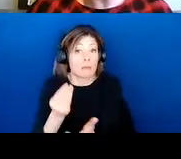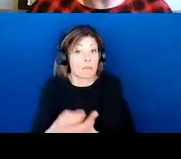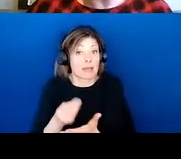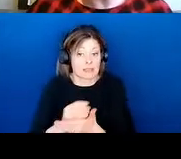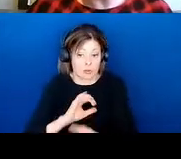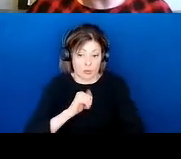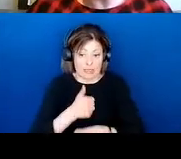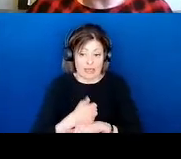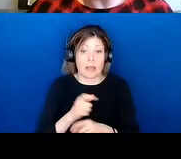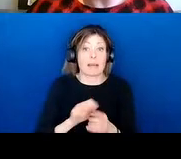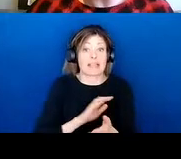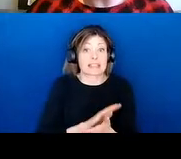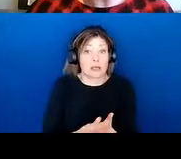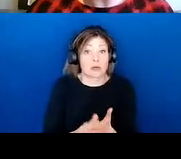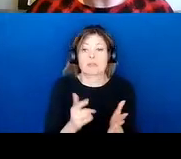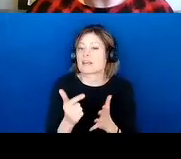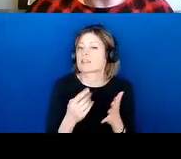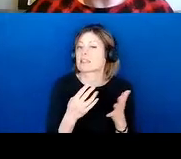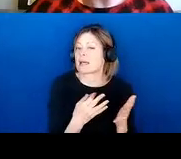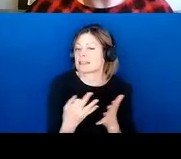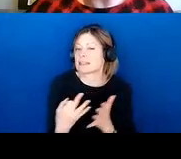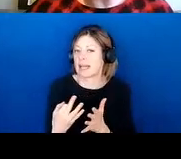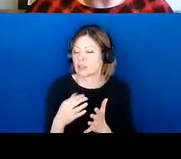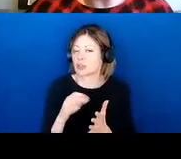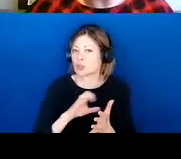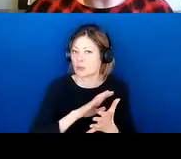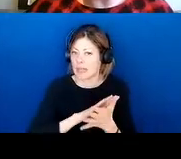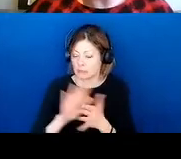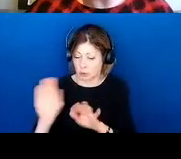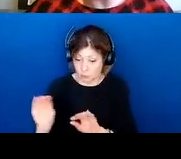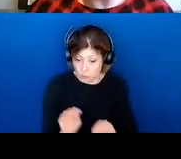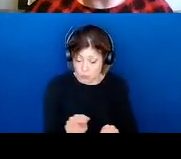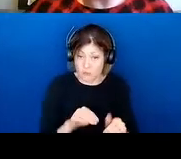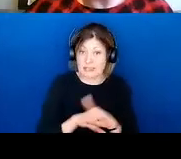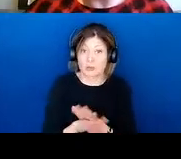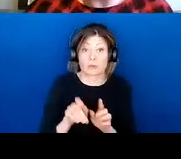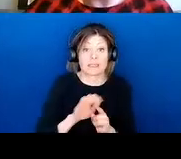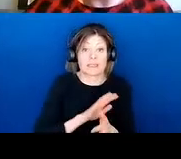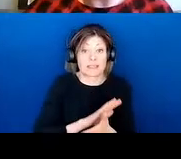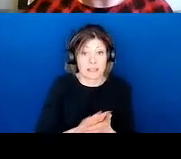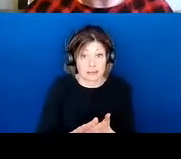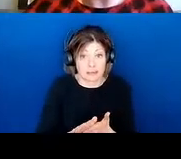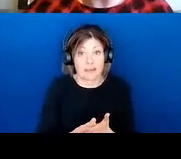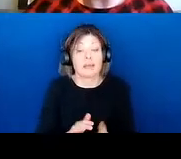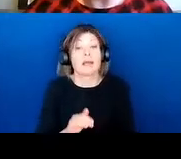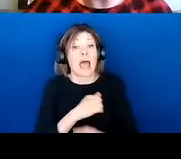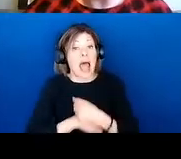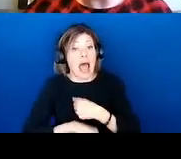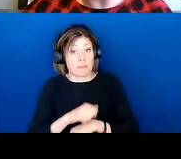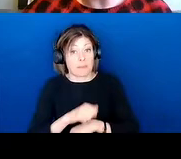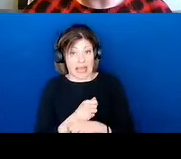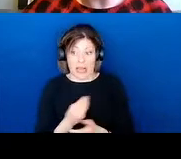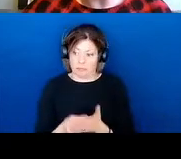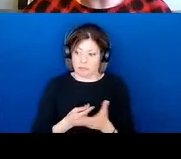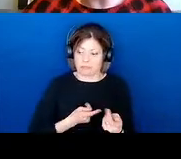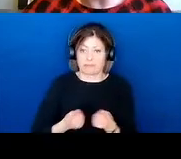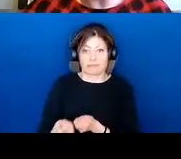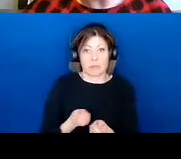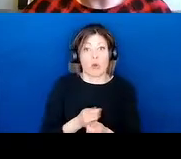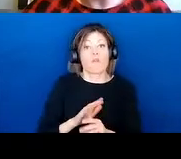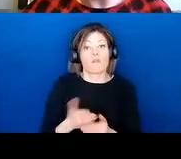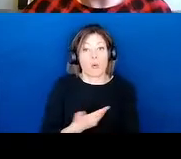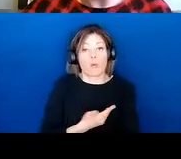Hamilton moved into Painshill and took up the office of Clerk Controller in Prince Frederick's household for 8